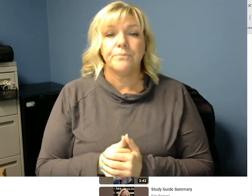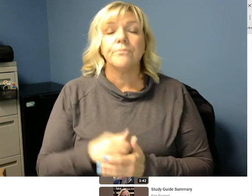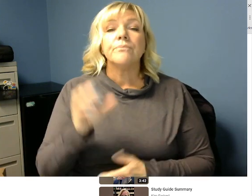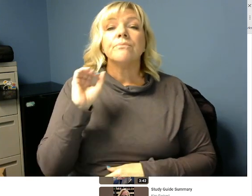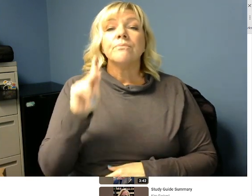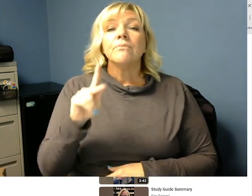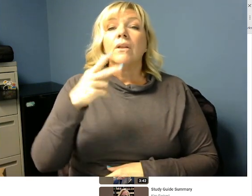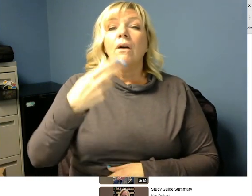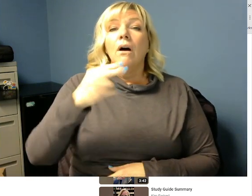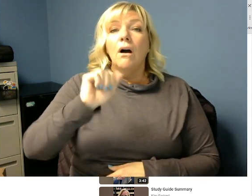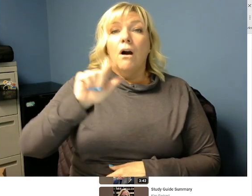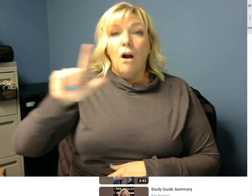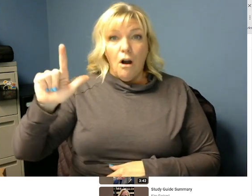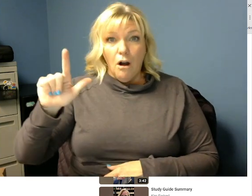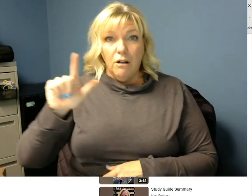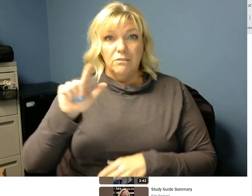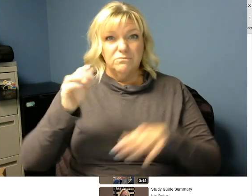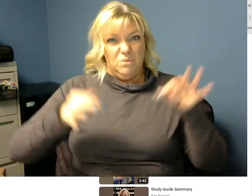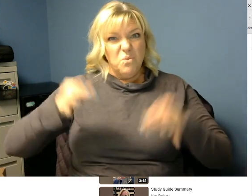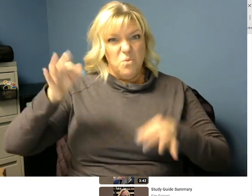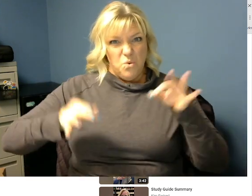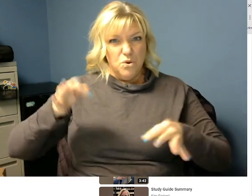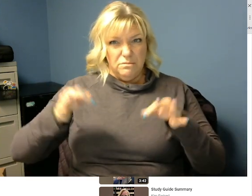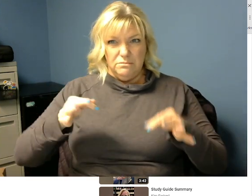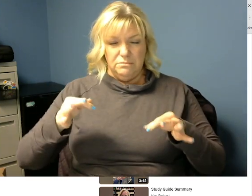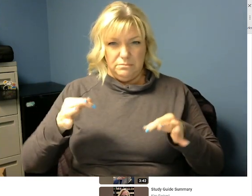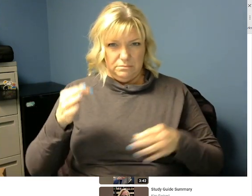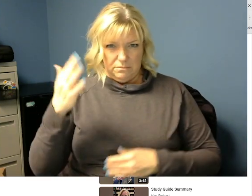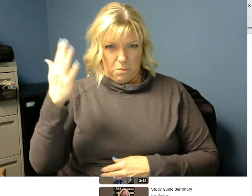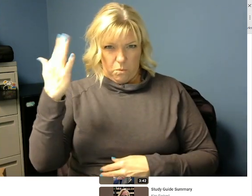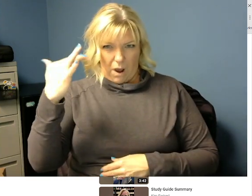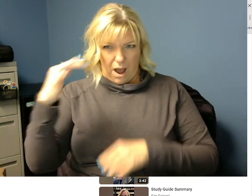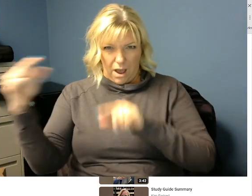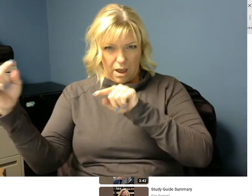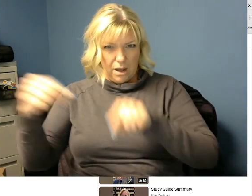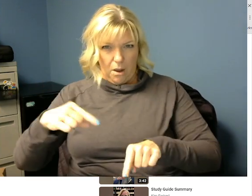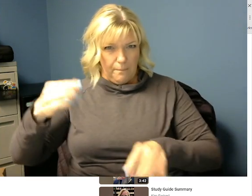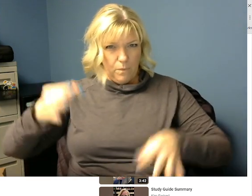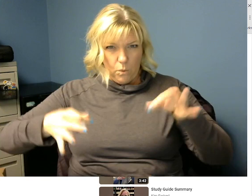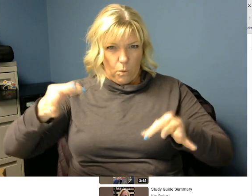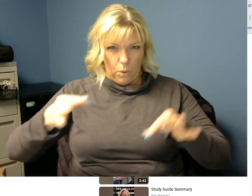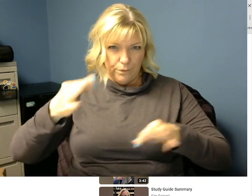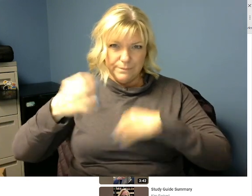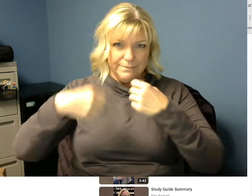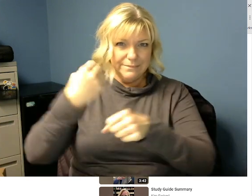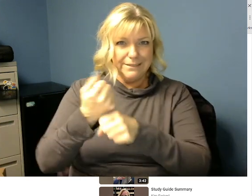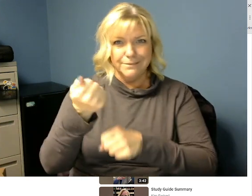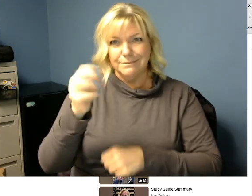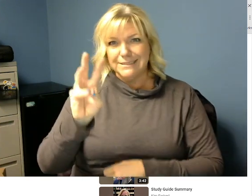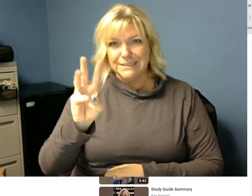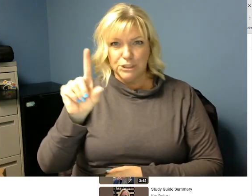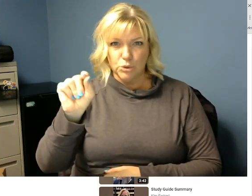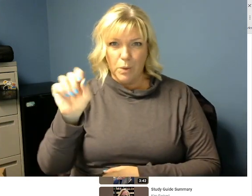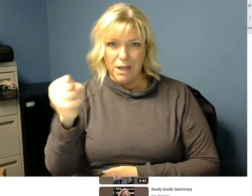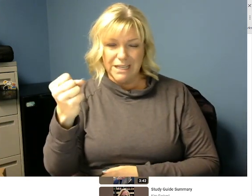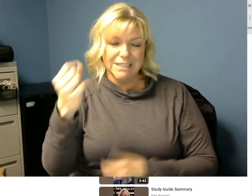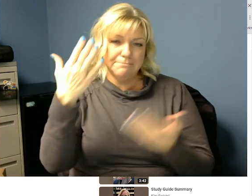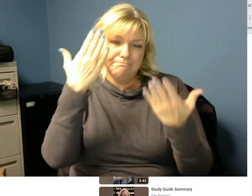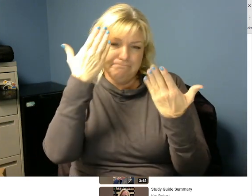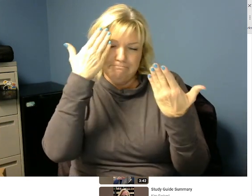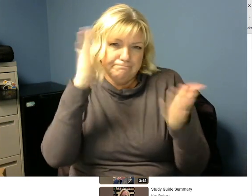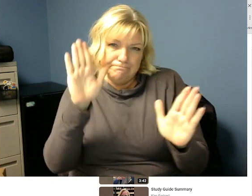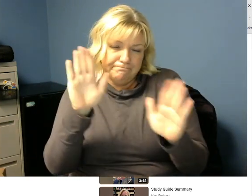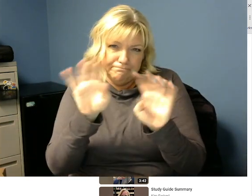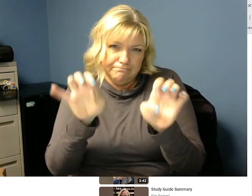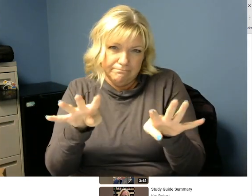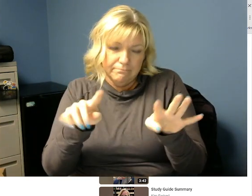sure what brought Hall into the Virginia court in the 1620s. There's some evidence to suggest